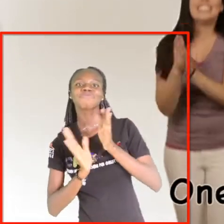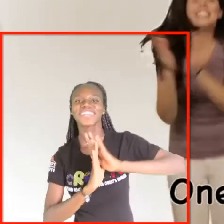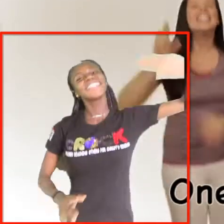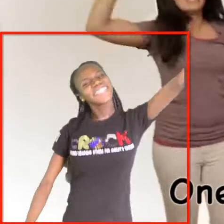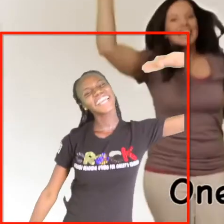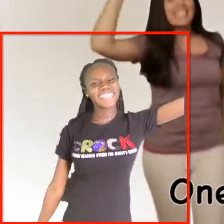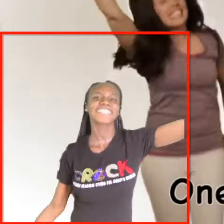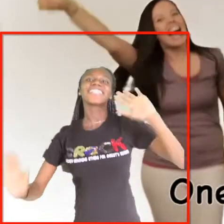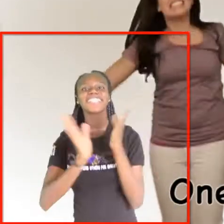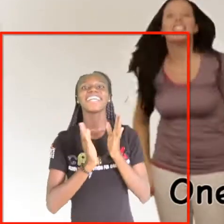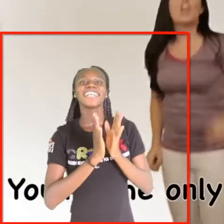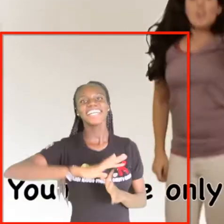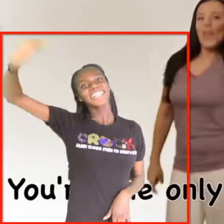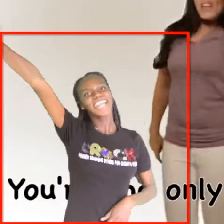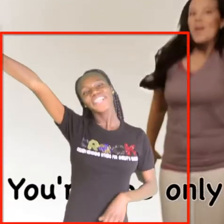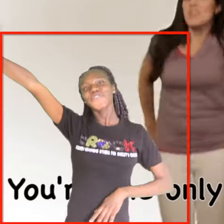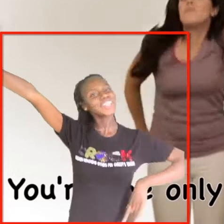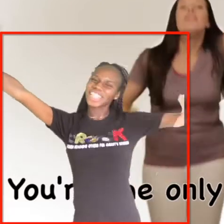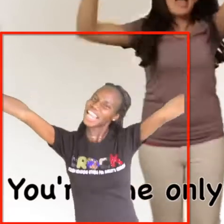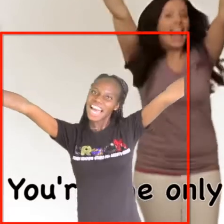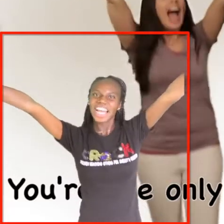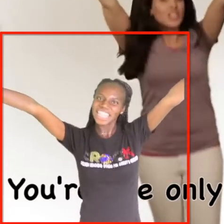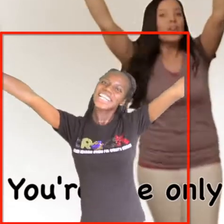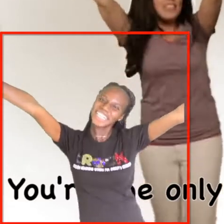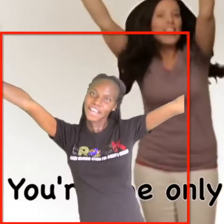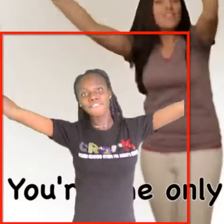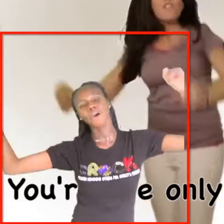way, Jesus, you're the only one that